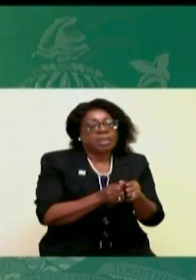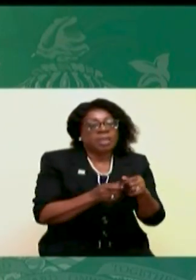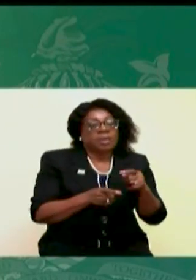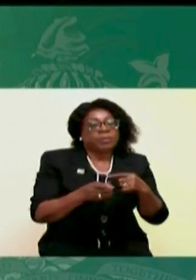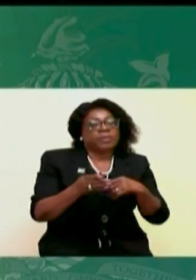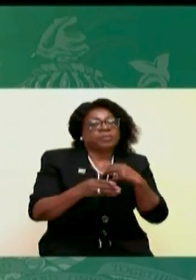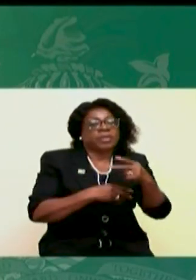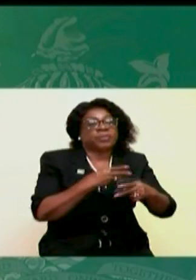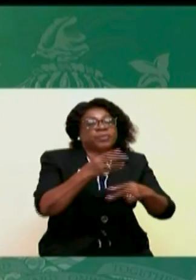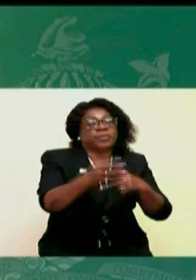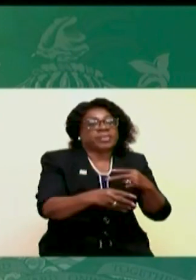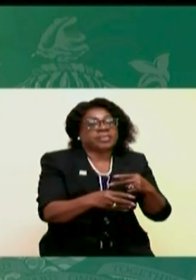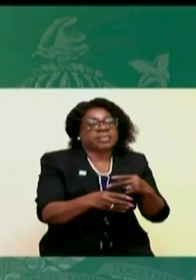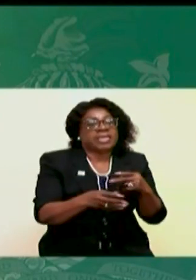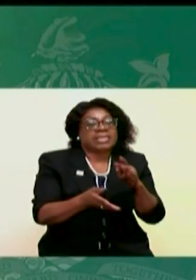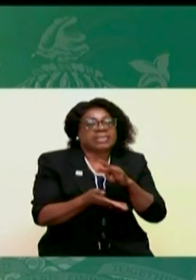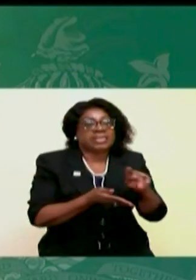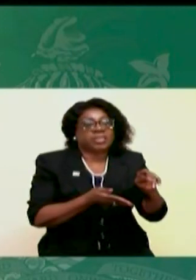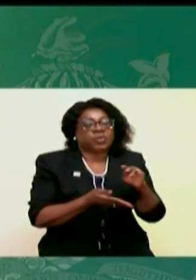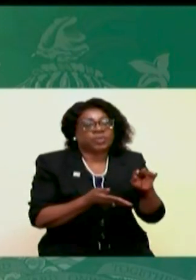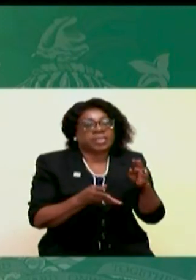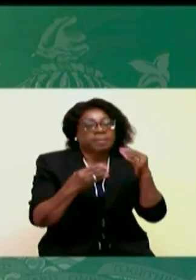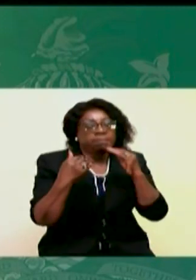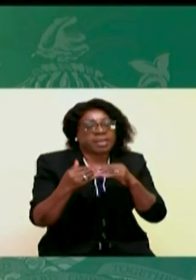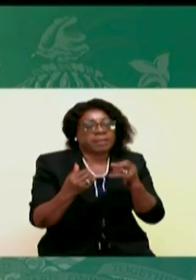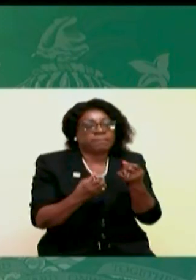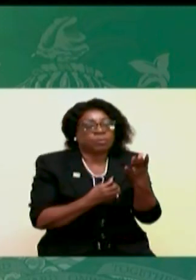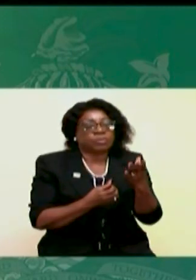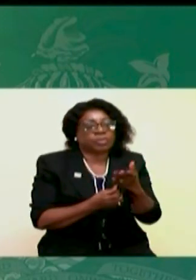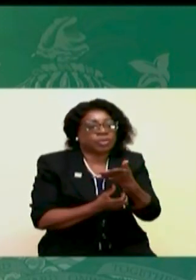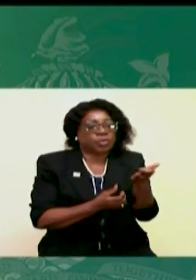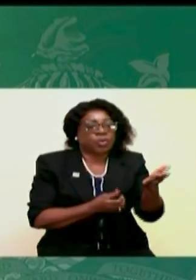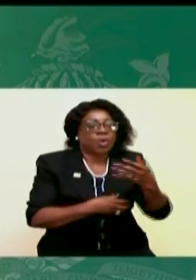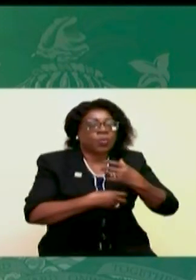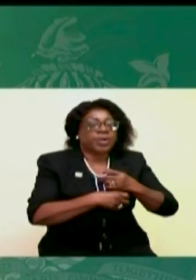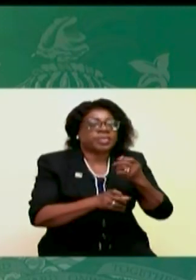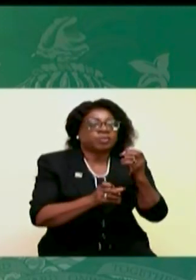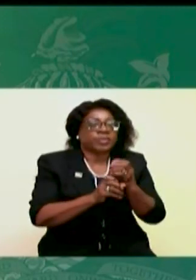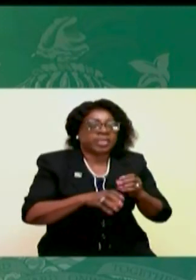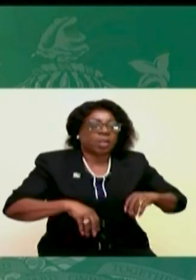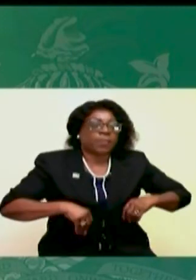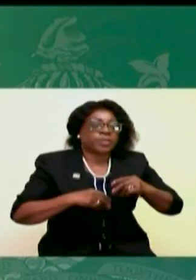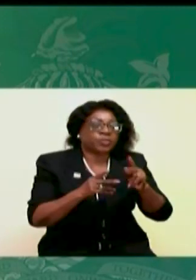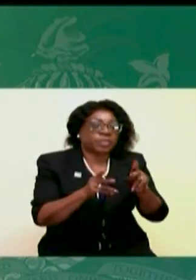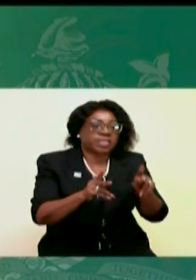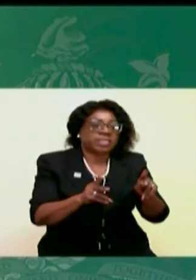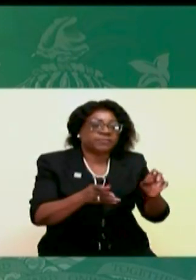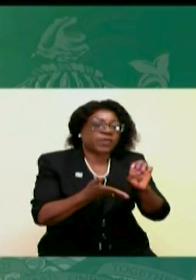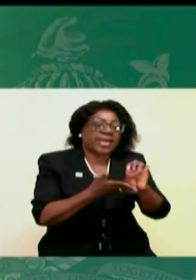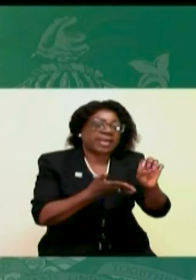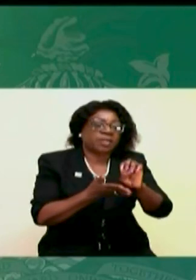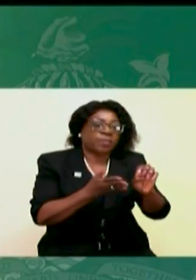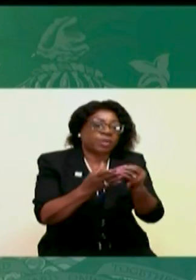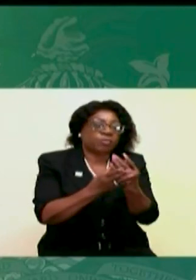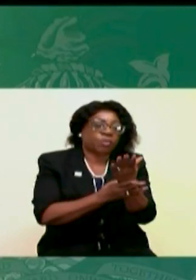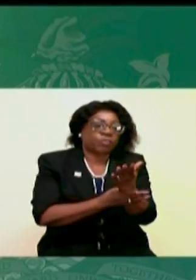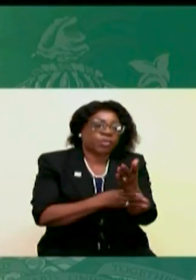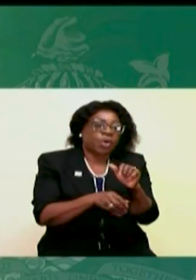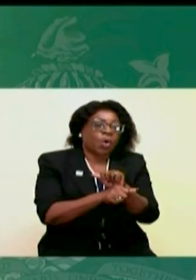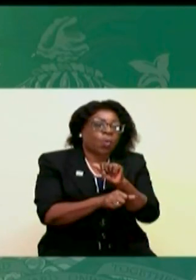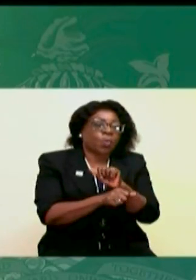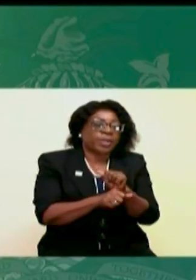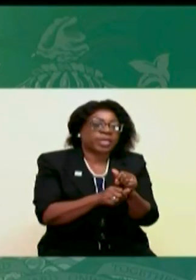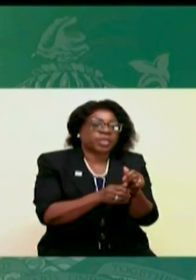issues that matter most to you, whether it's creating opportunities for economic growth or working to